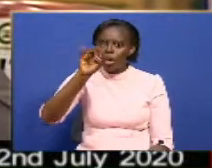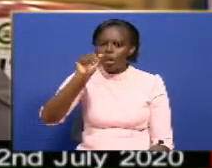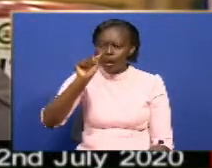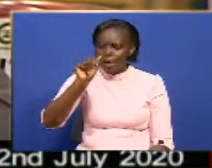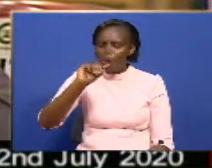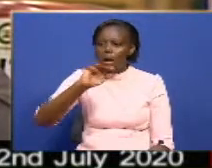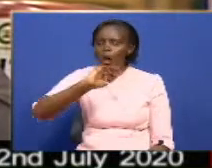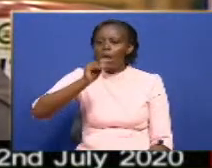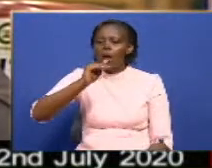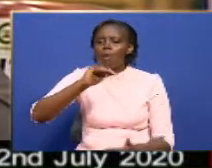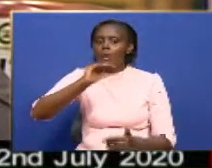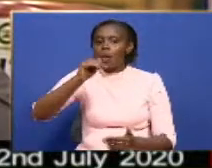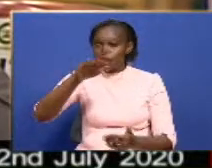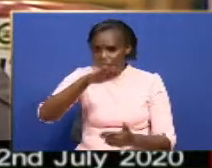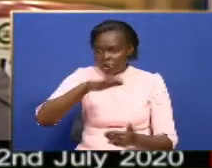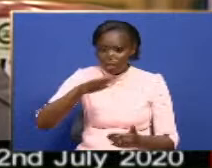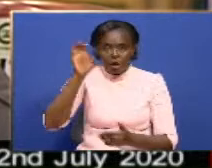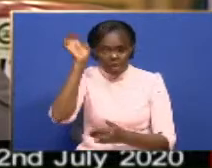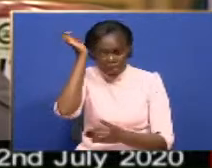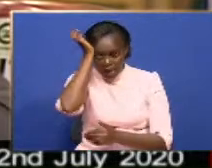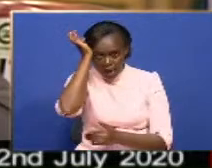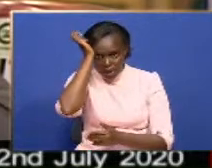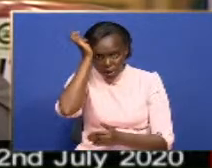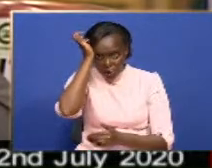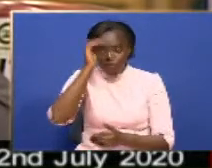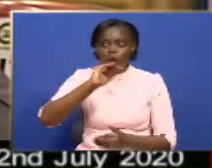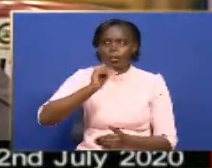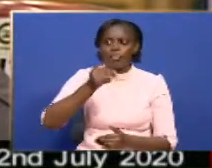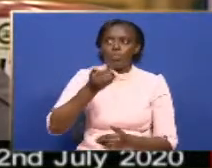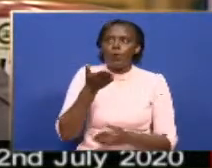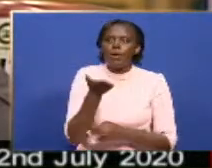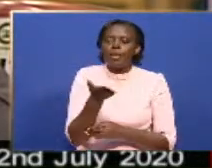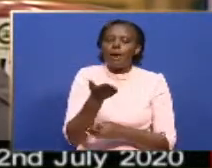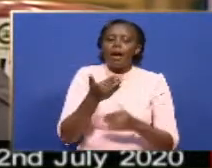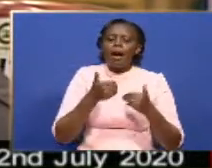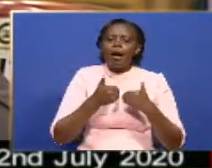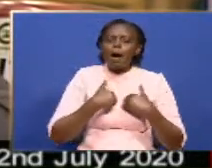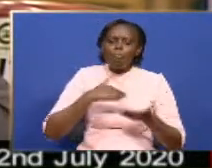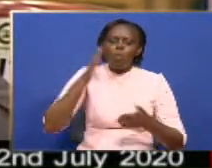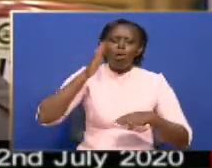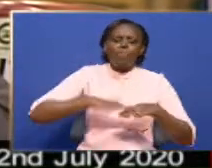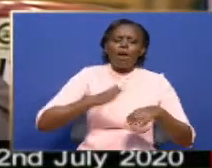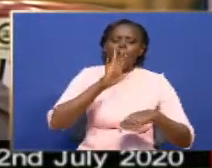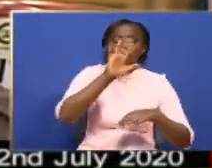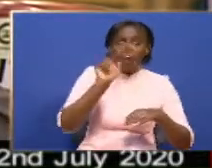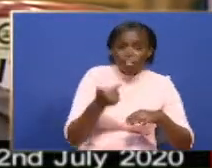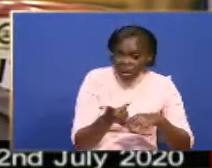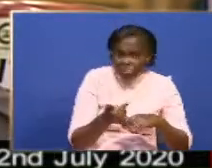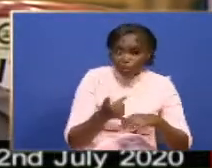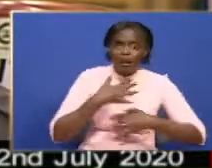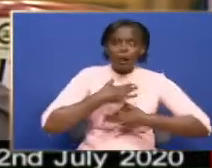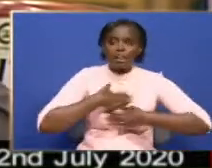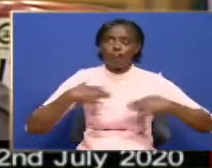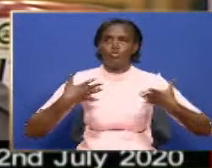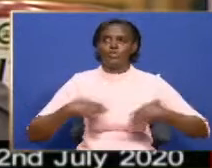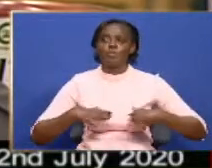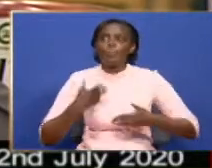CPD of Eldoret town. We have more than 5,000 refugees